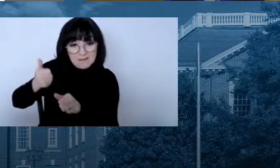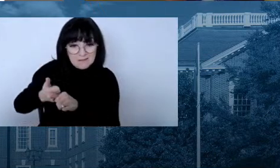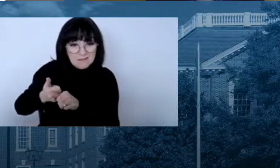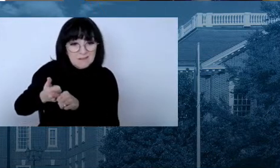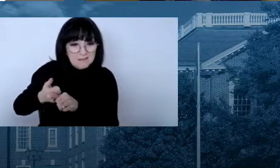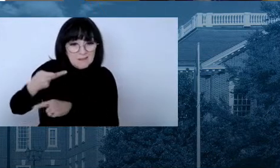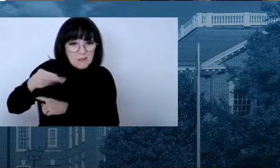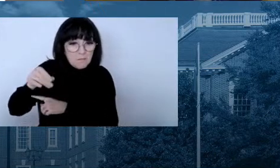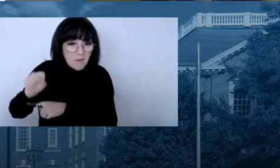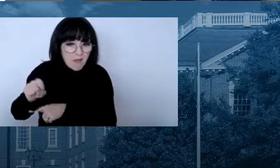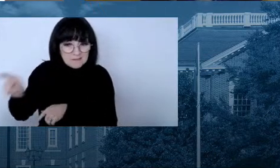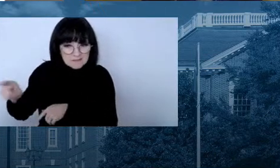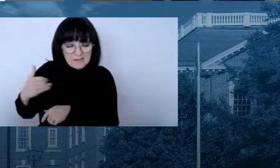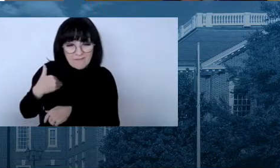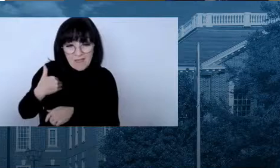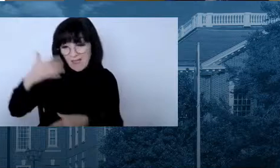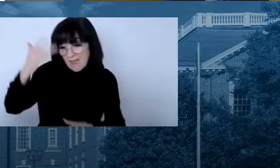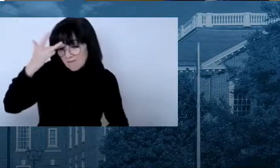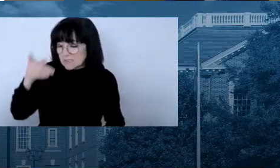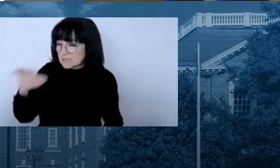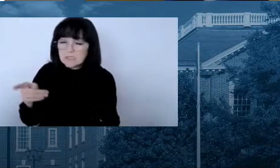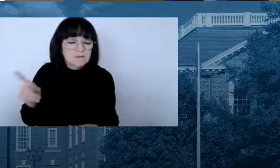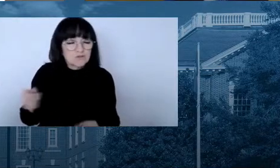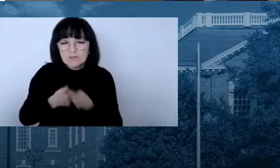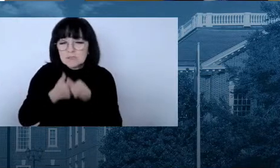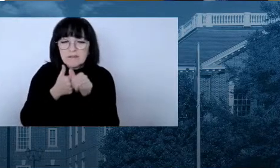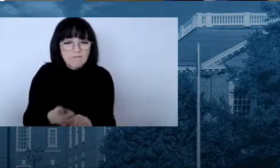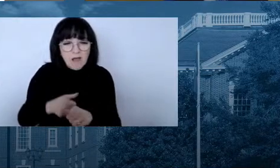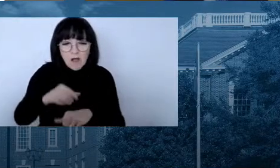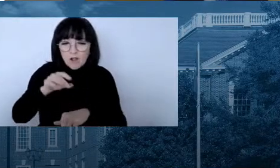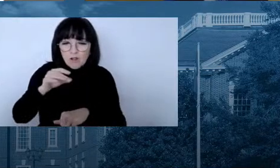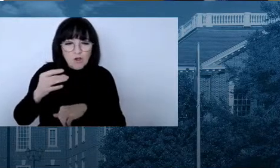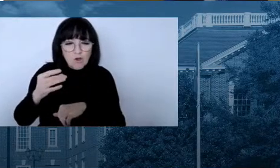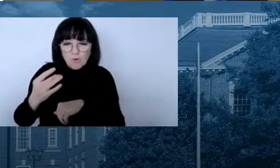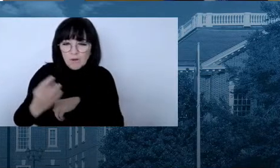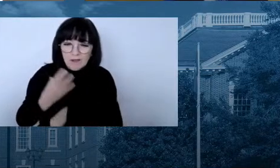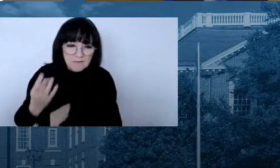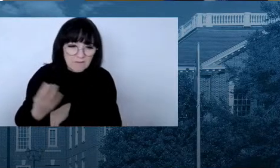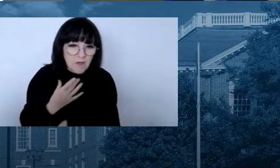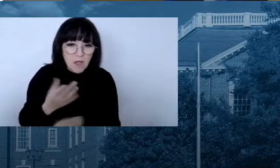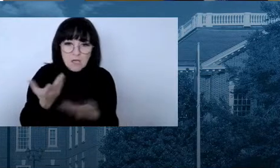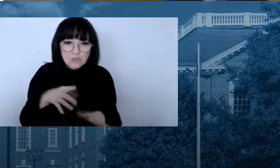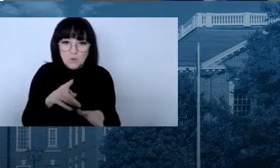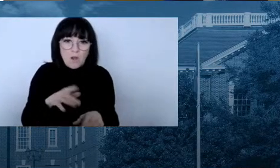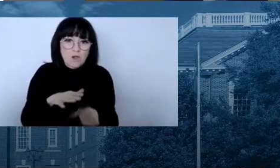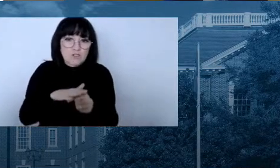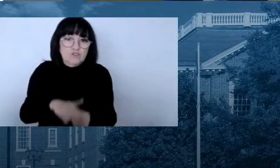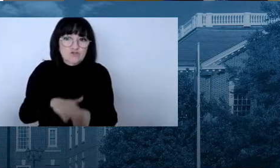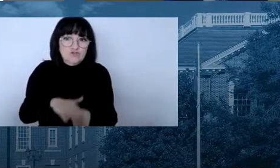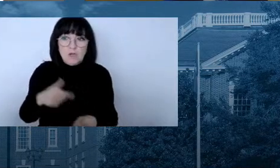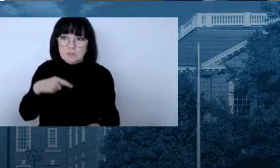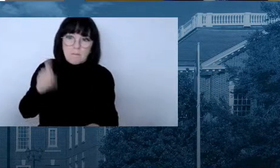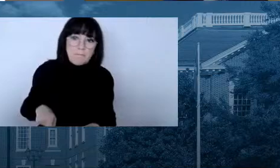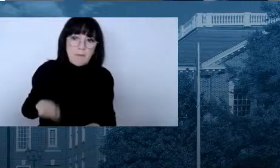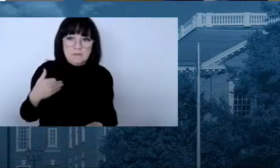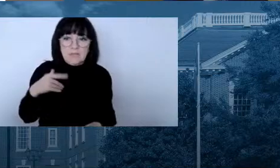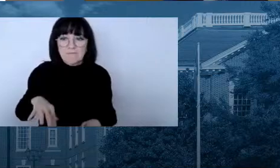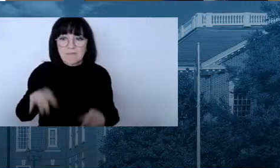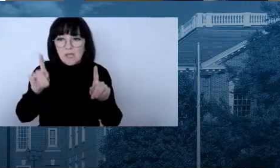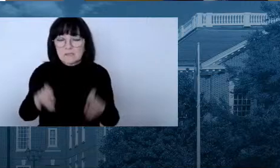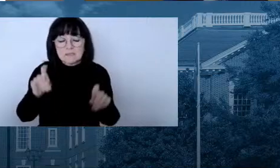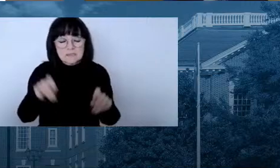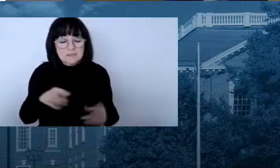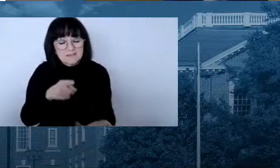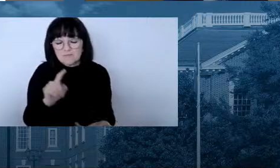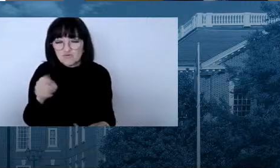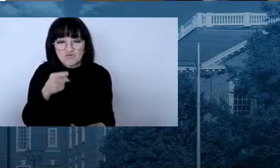act accordingly, follow the guidance. Don't stress yourself even further saying, oh my gosh, I've got to get this test. Just assume you're